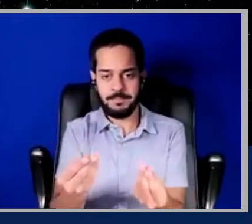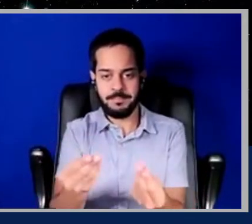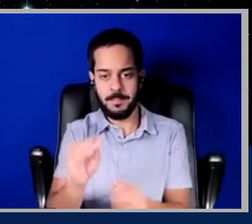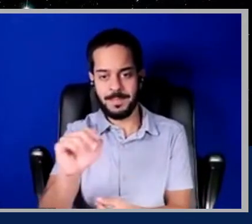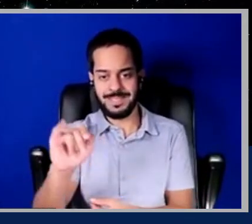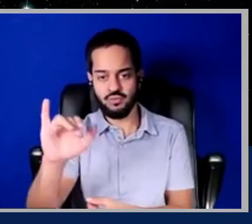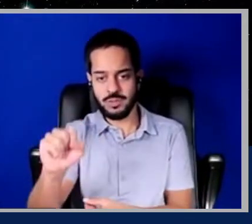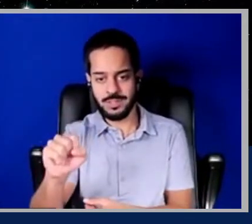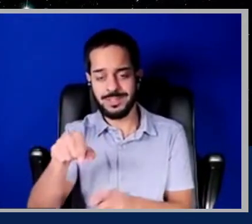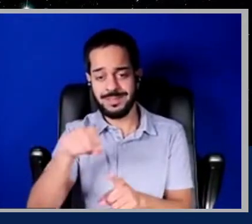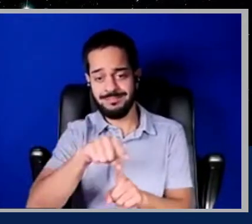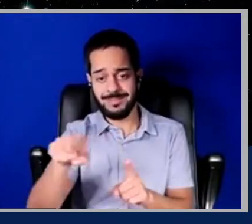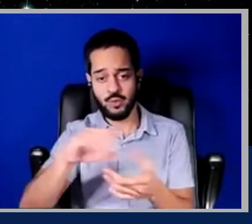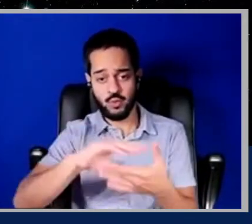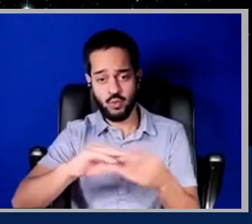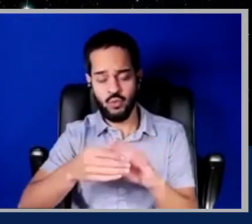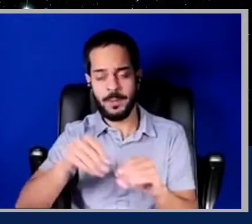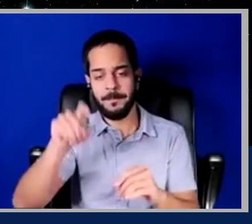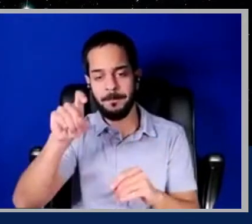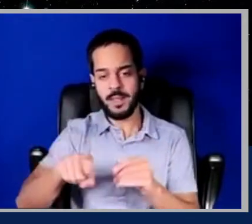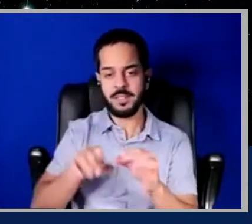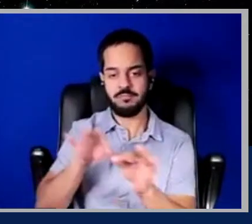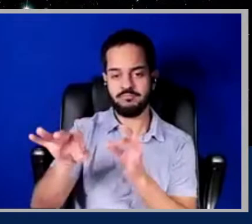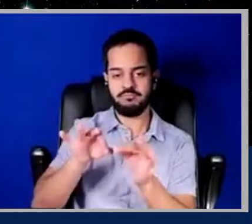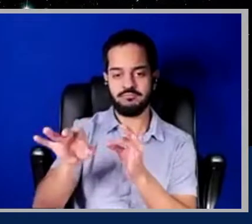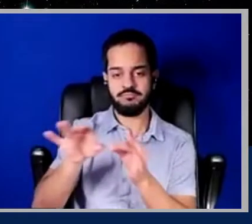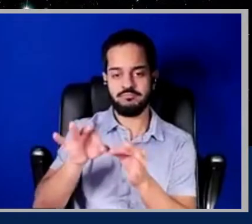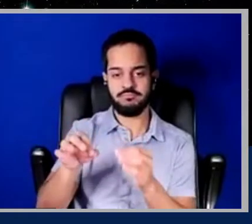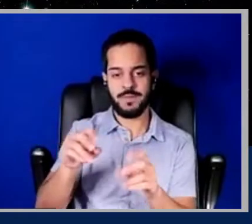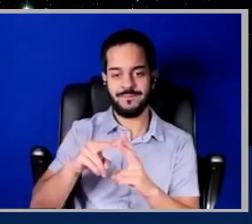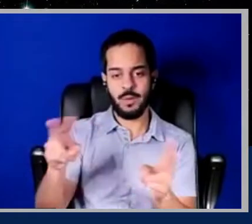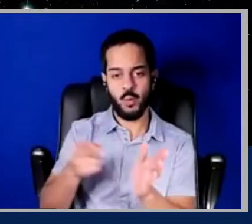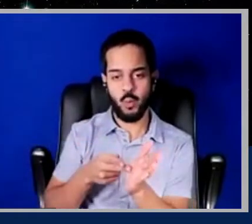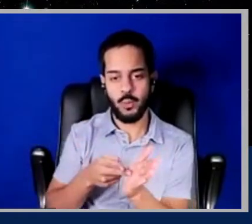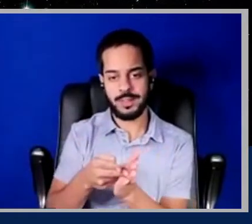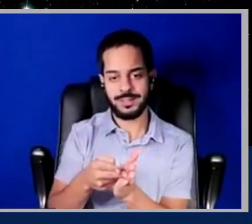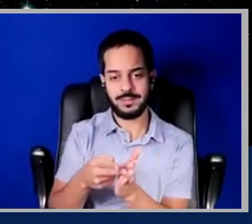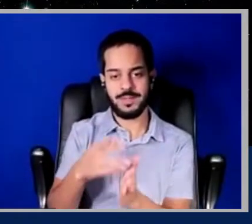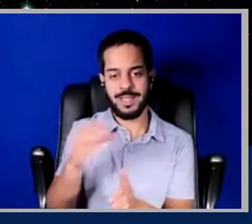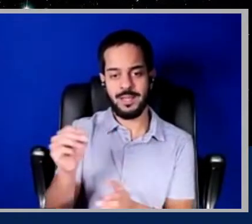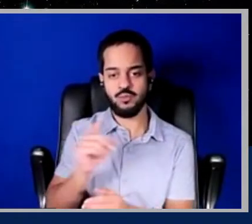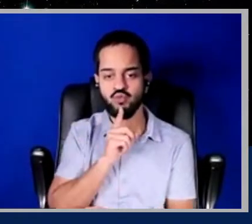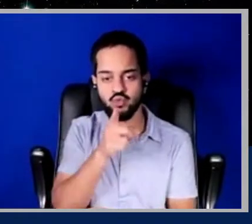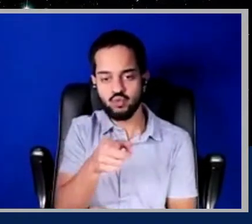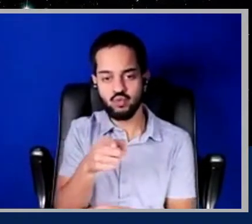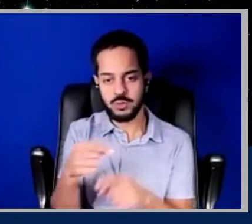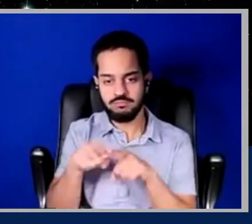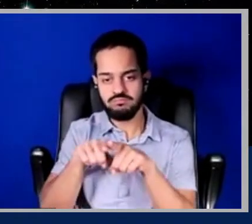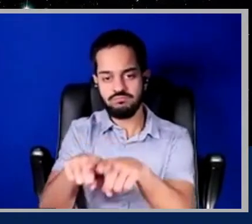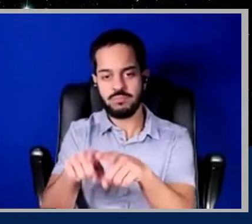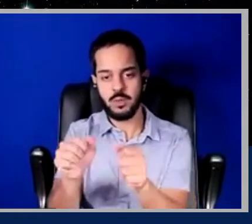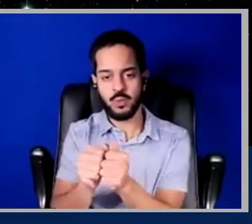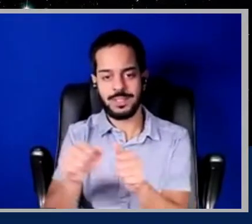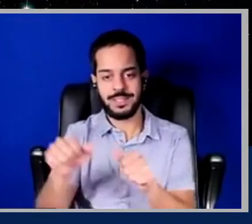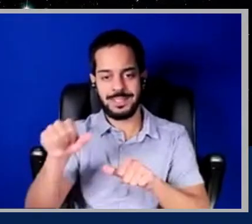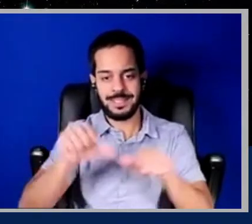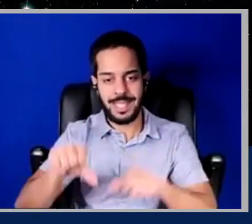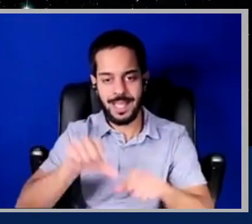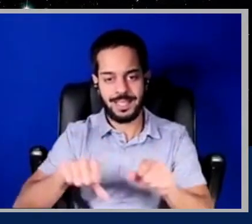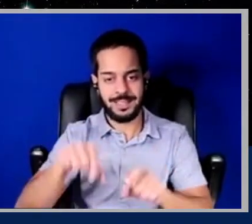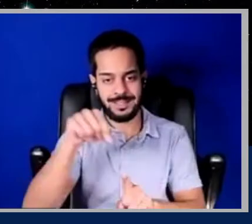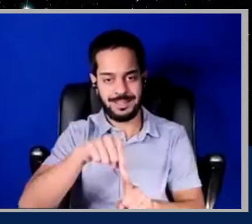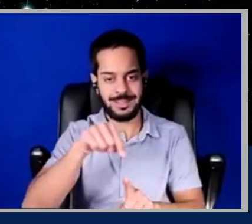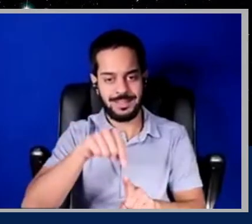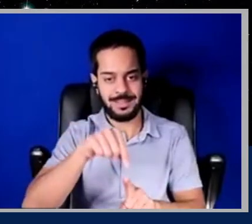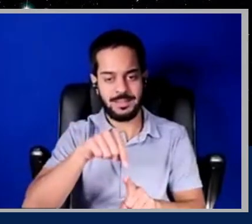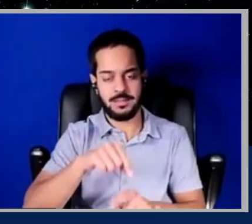be communicated in a way that's very authentic and true to the science. So the absolute